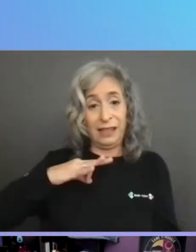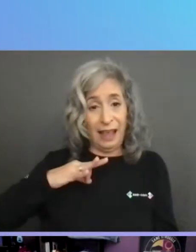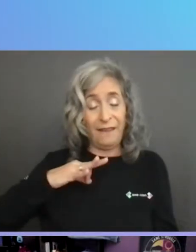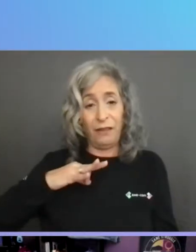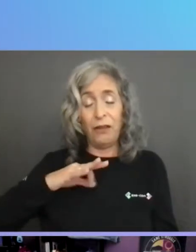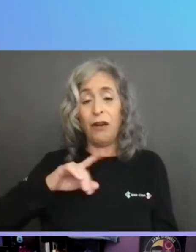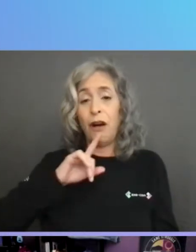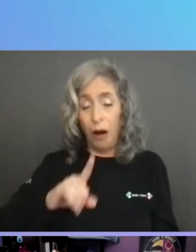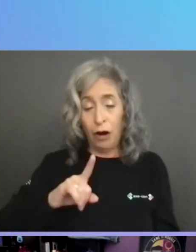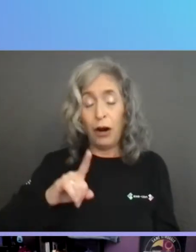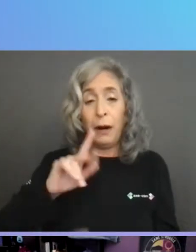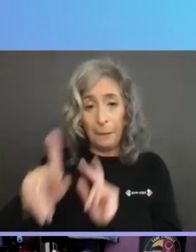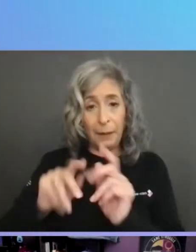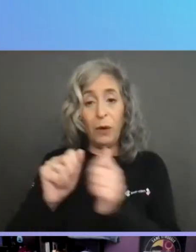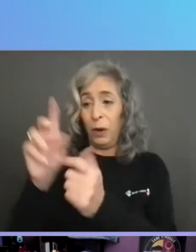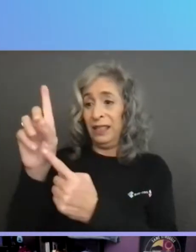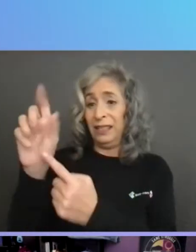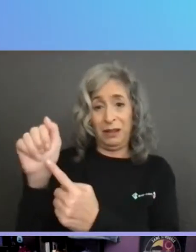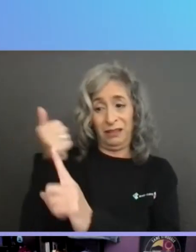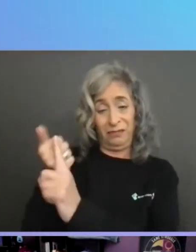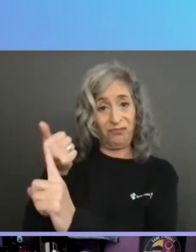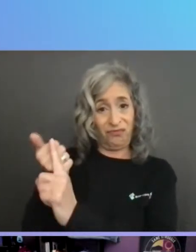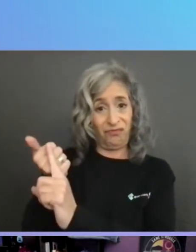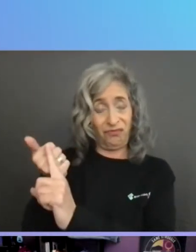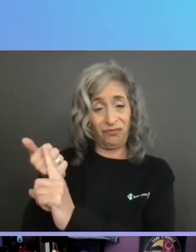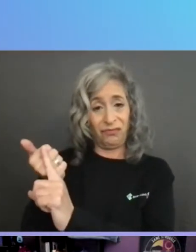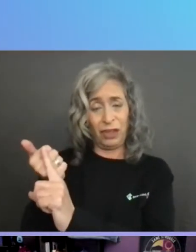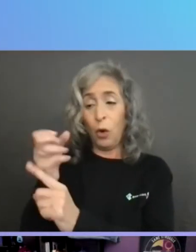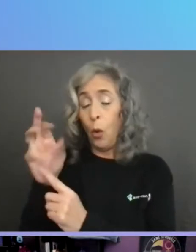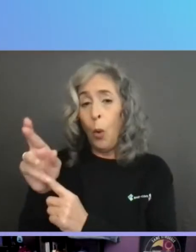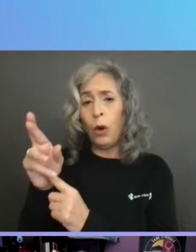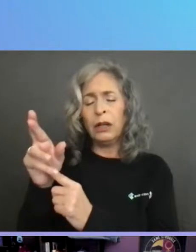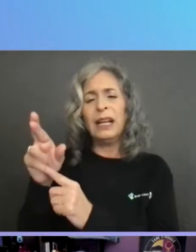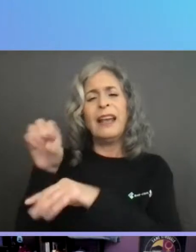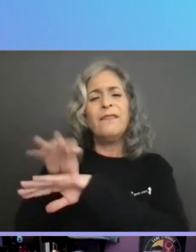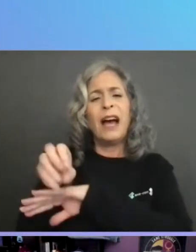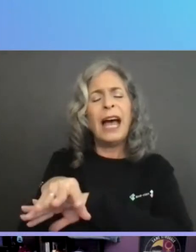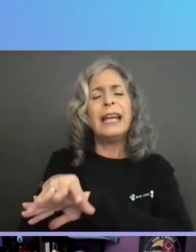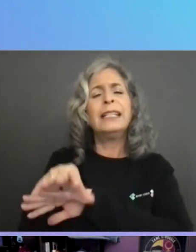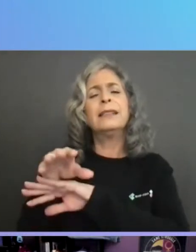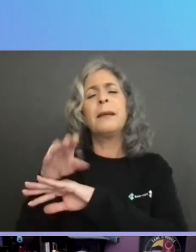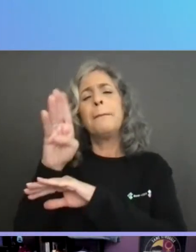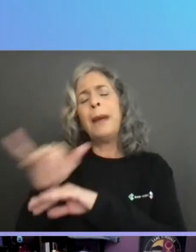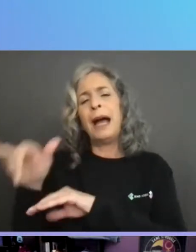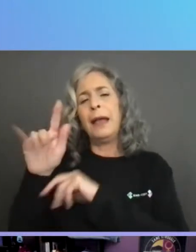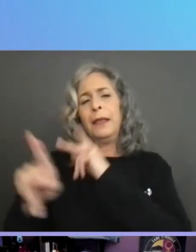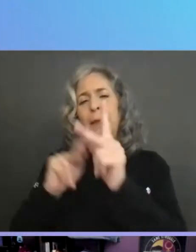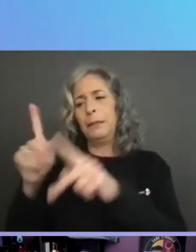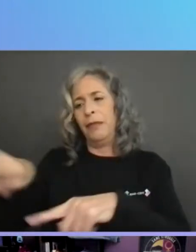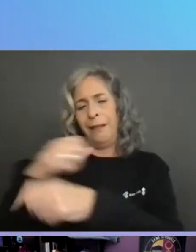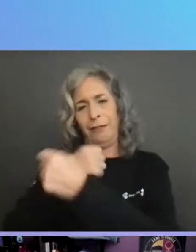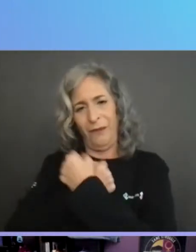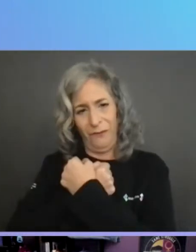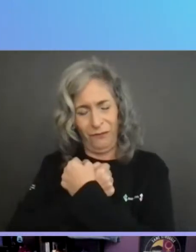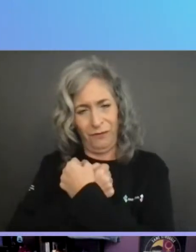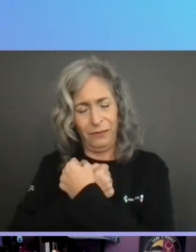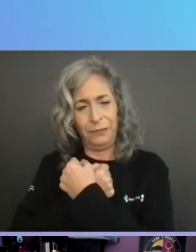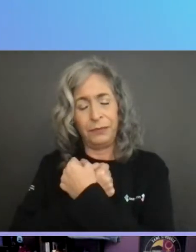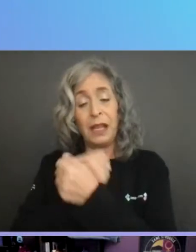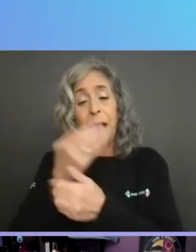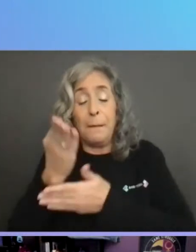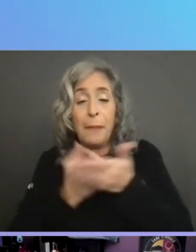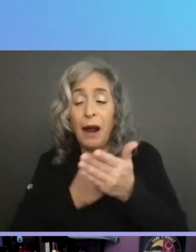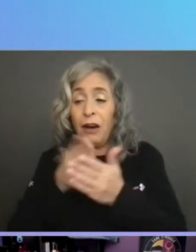are people with disabilities or disability advised by their loved ones. And so part of what's